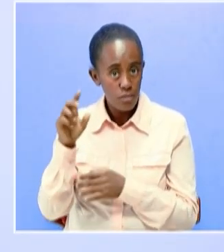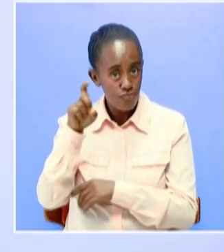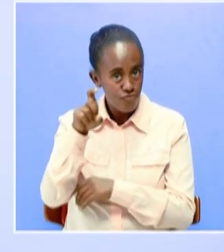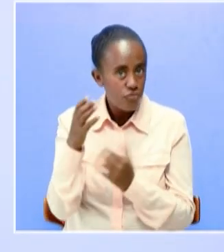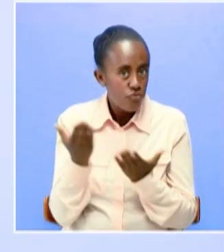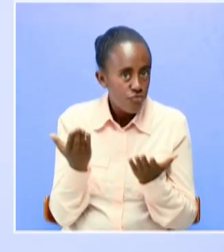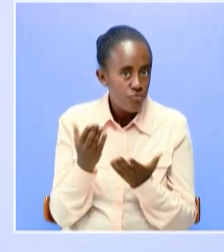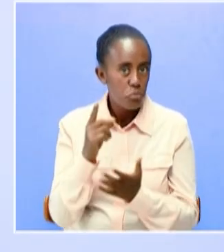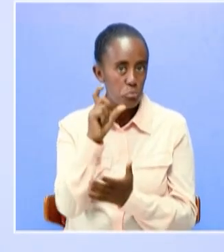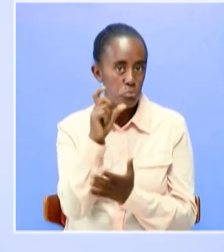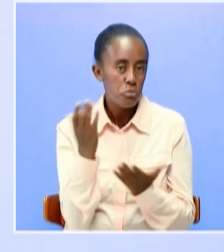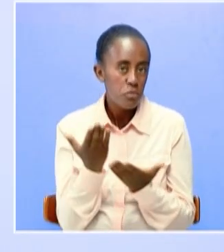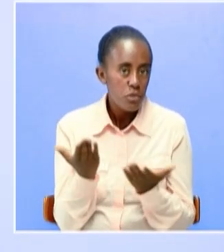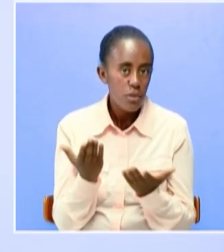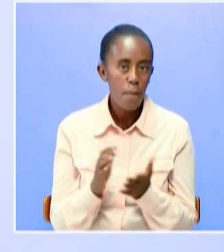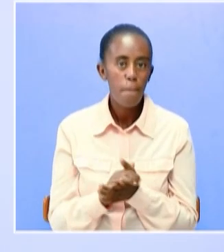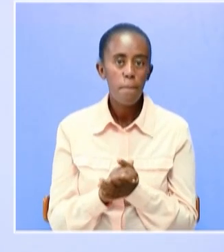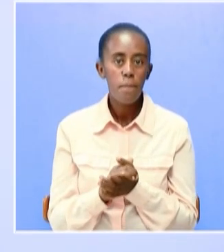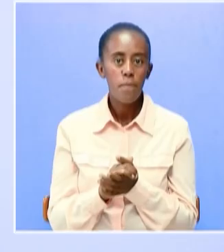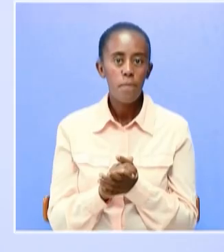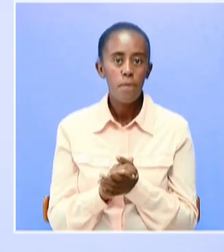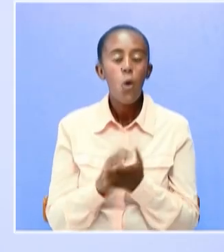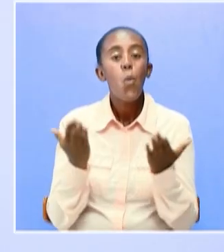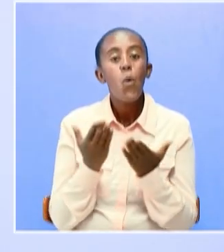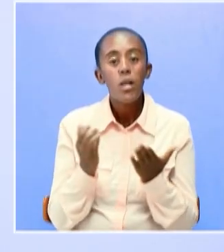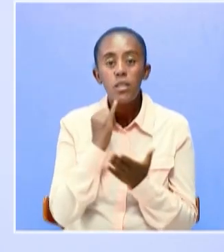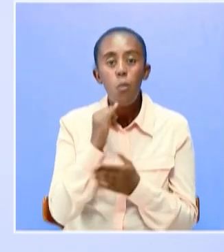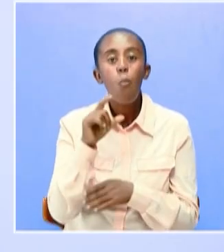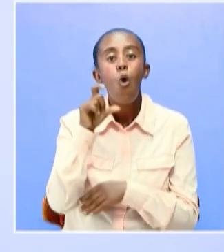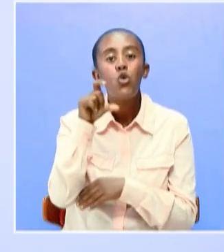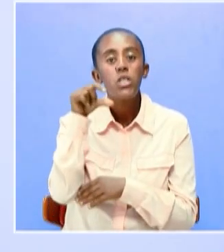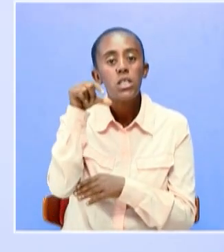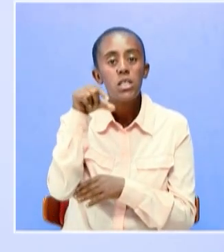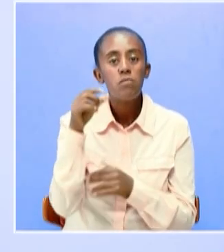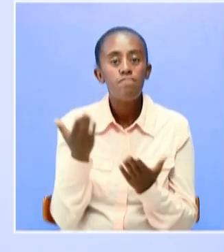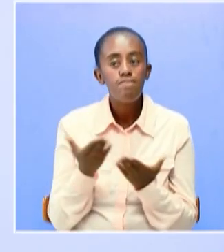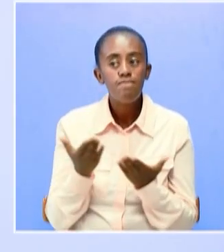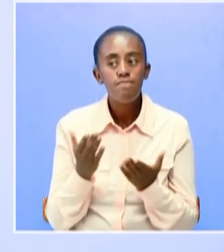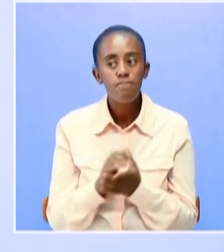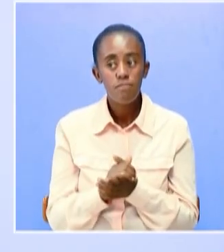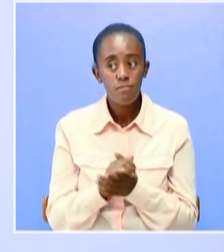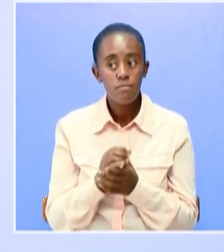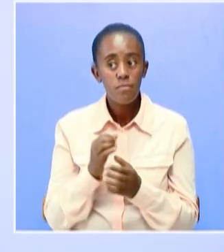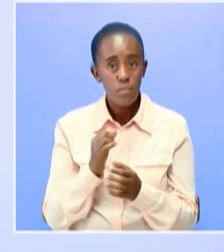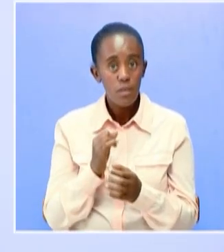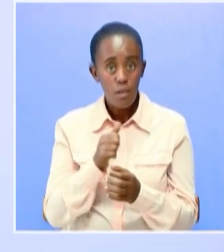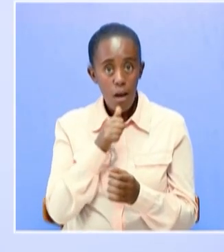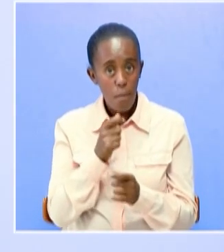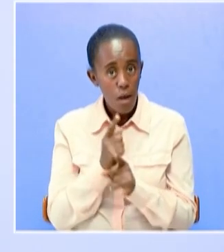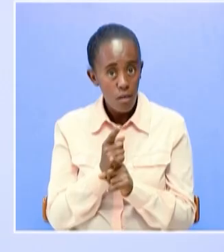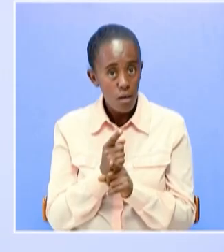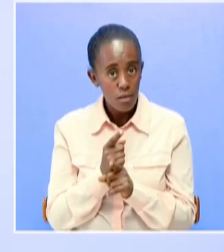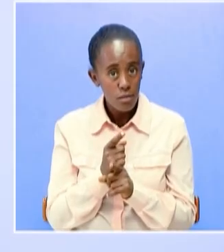Okay, where is Anwar Mosque? We can say. Am I right?